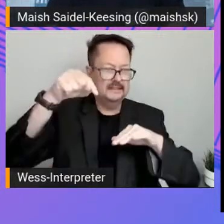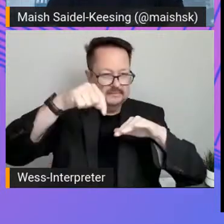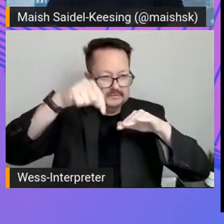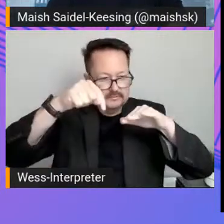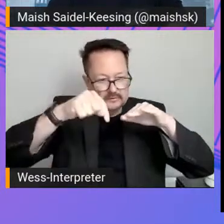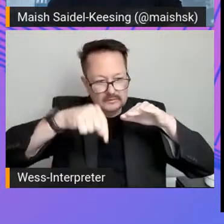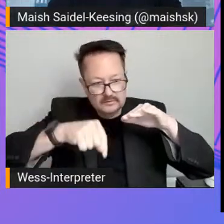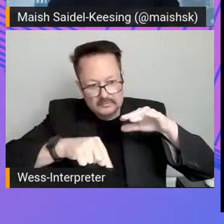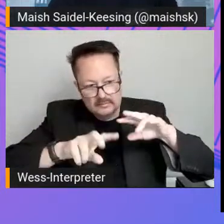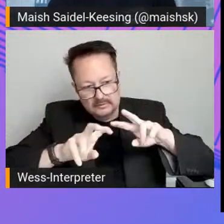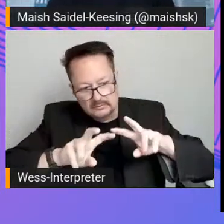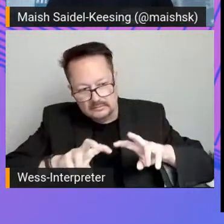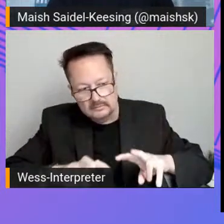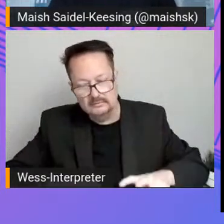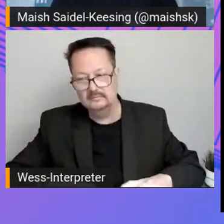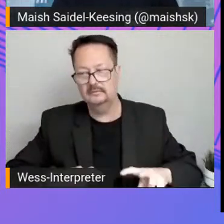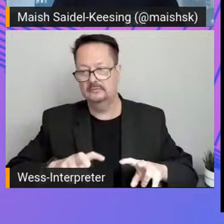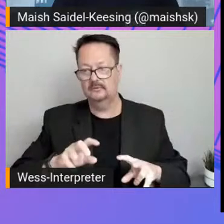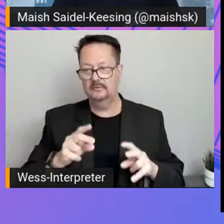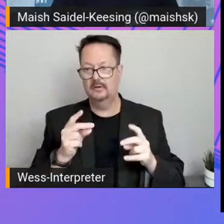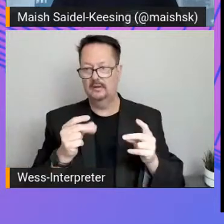into the automation and so forth.